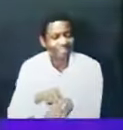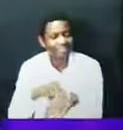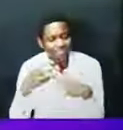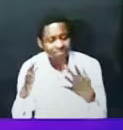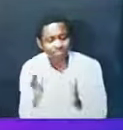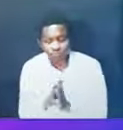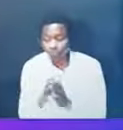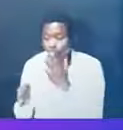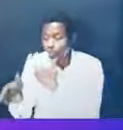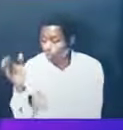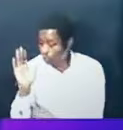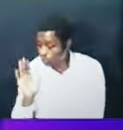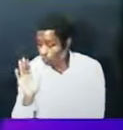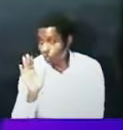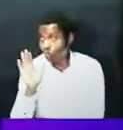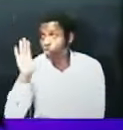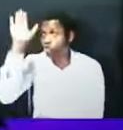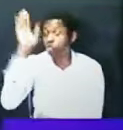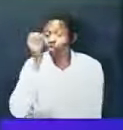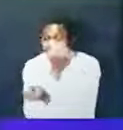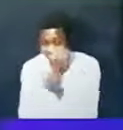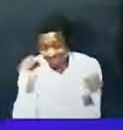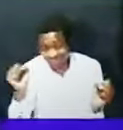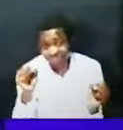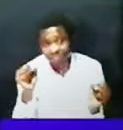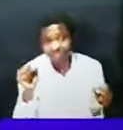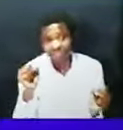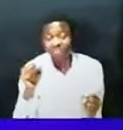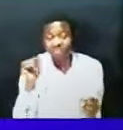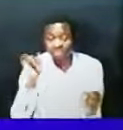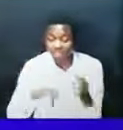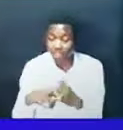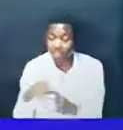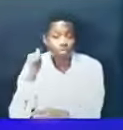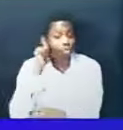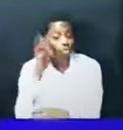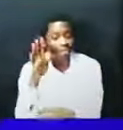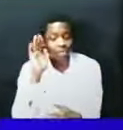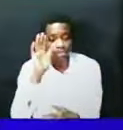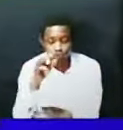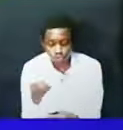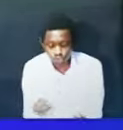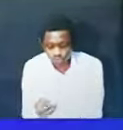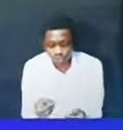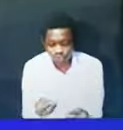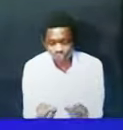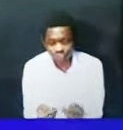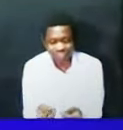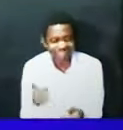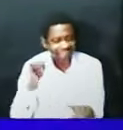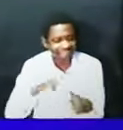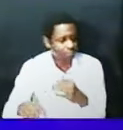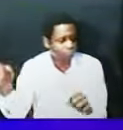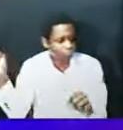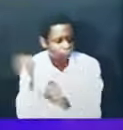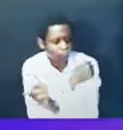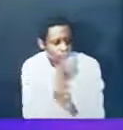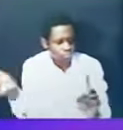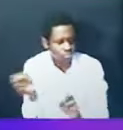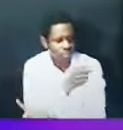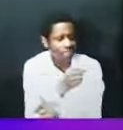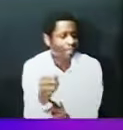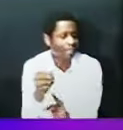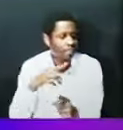God's salvation. The seed of the woman who will crush the head of the serpent.